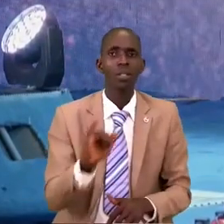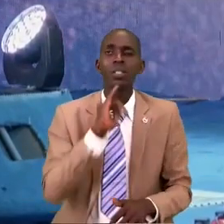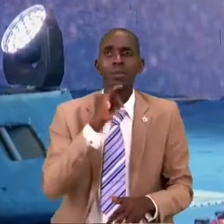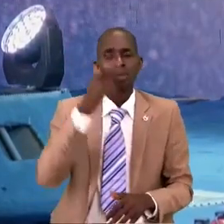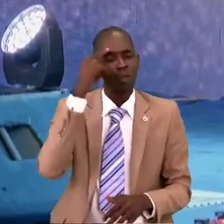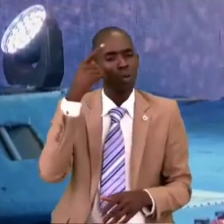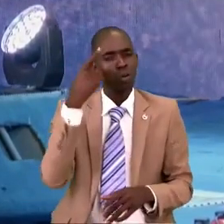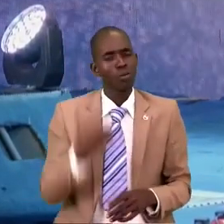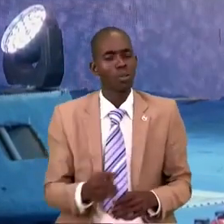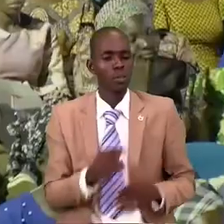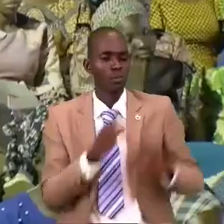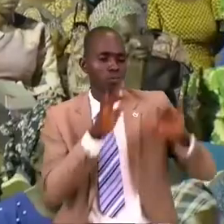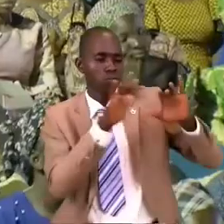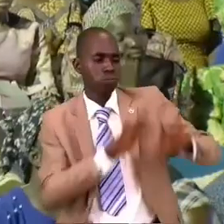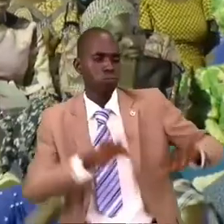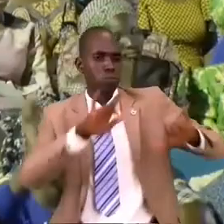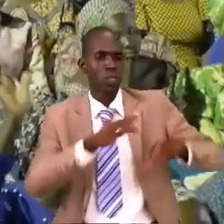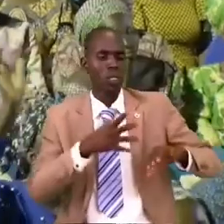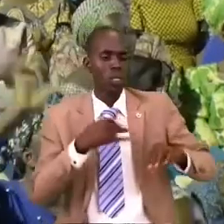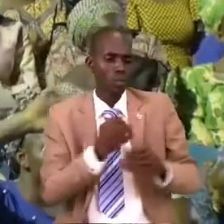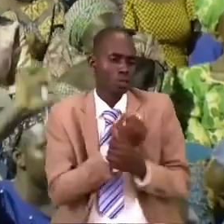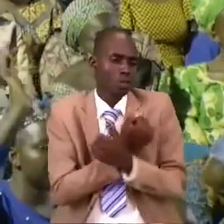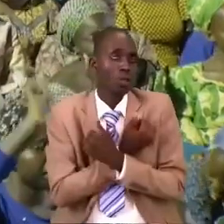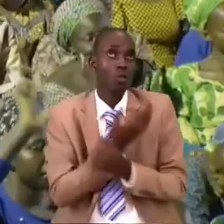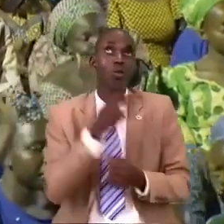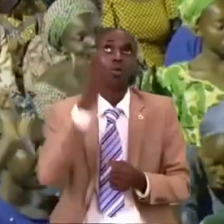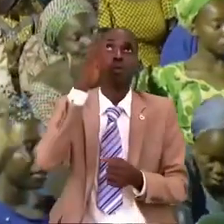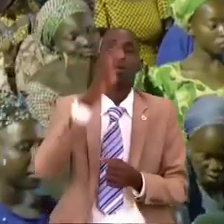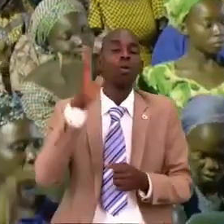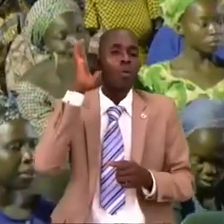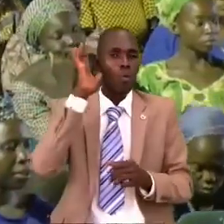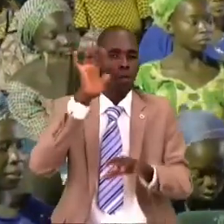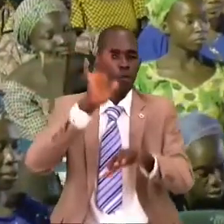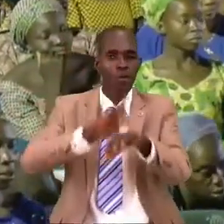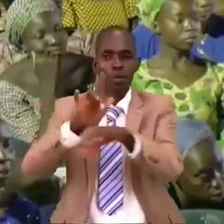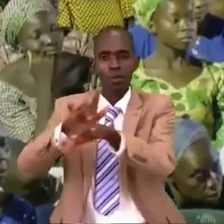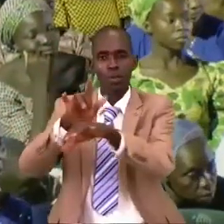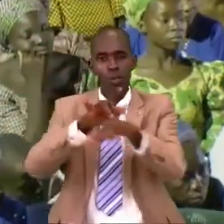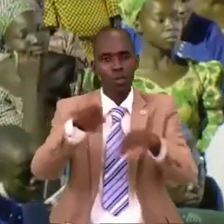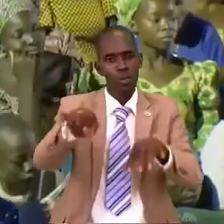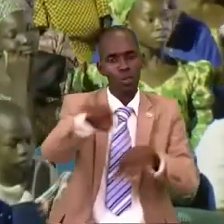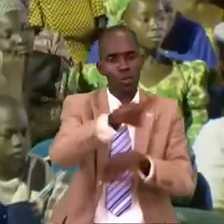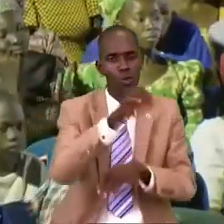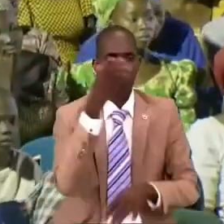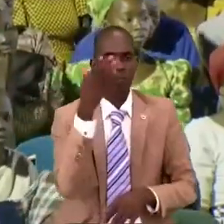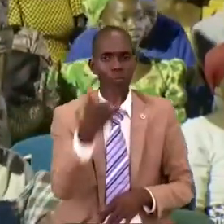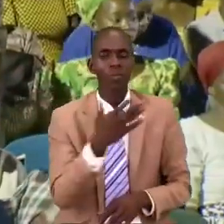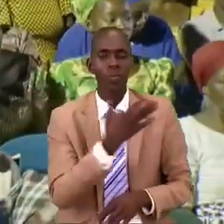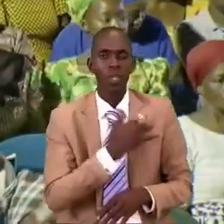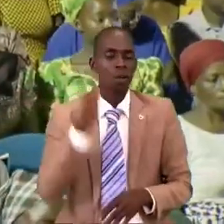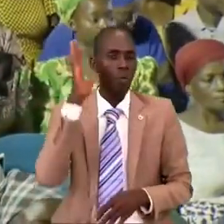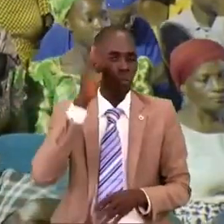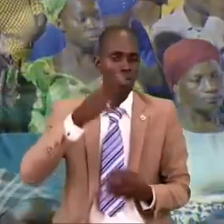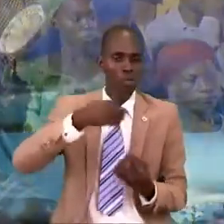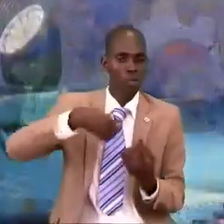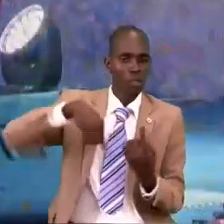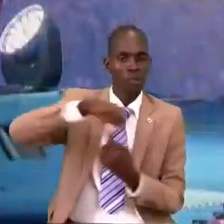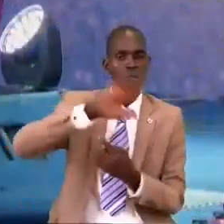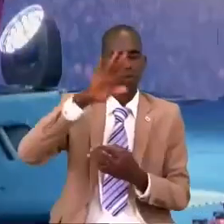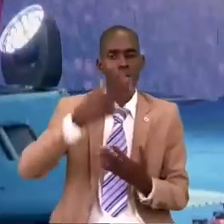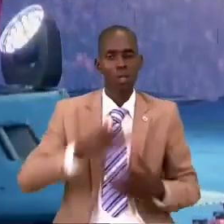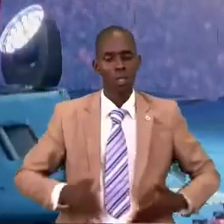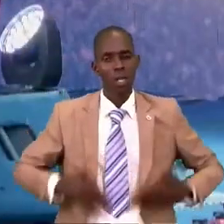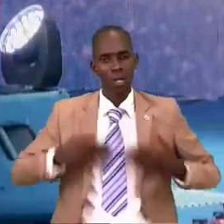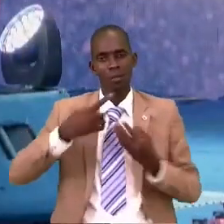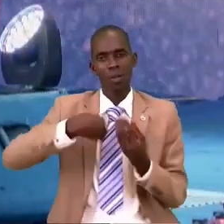your life around tonight in Jesus' name. It says, the prayer of faith shall save the seed, and the